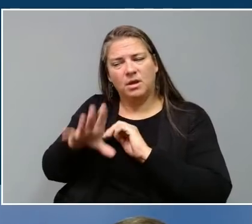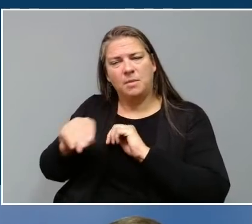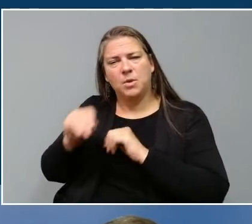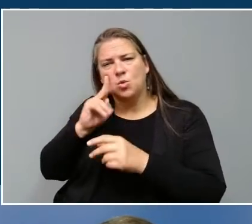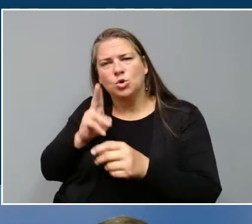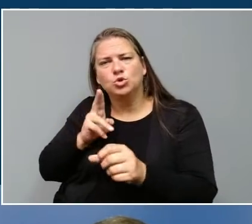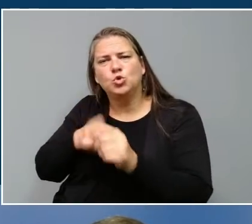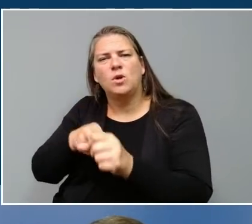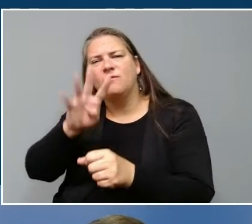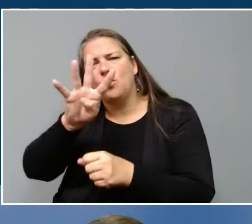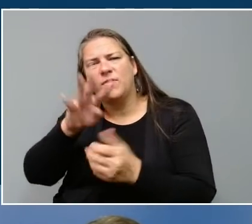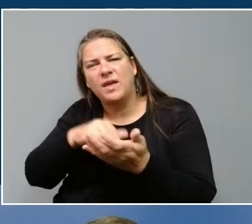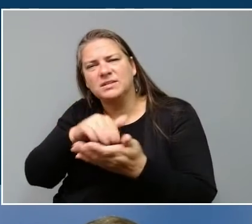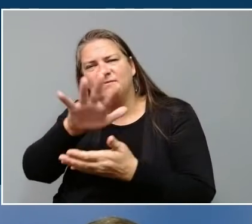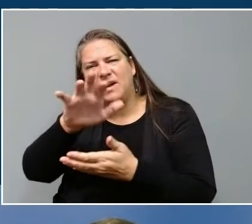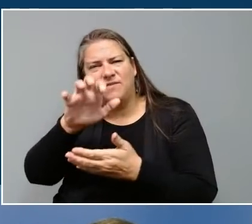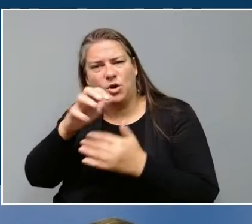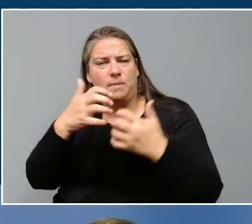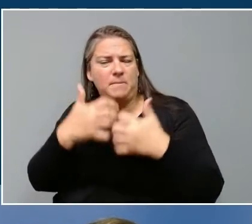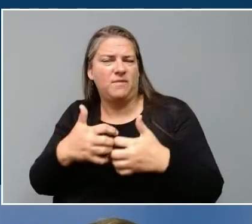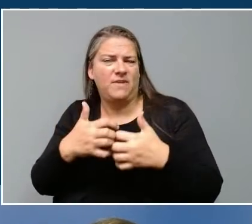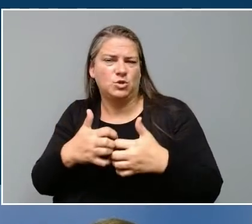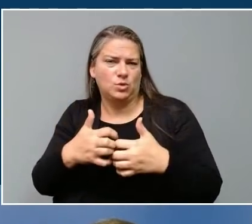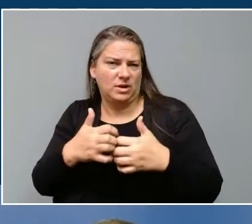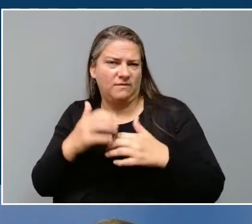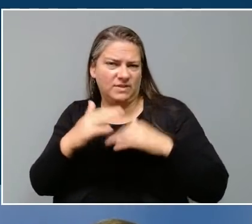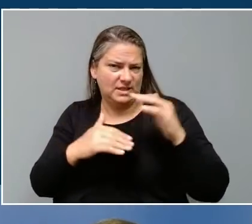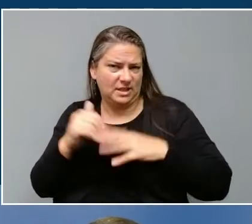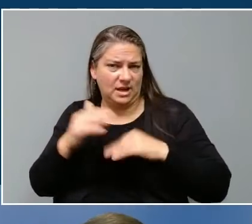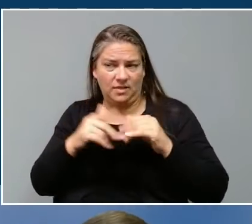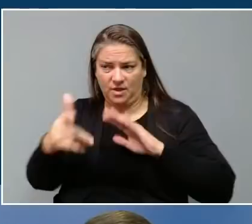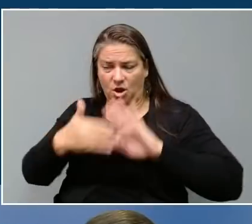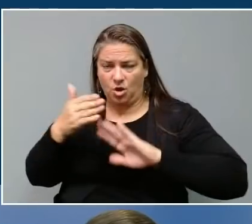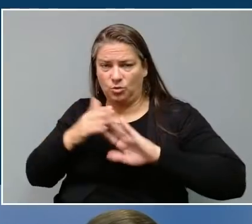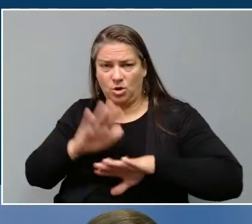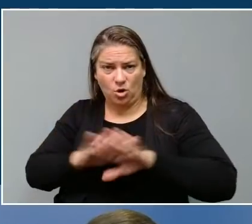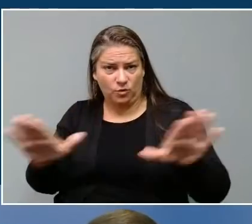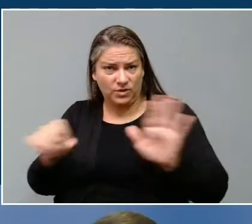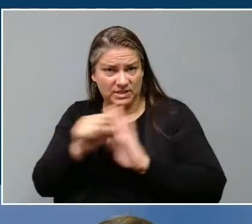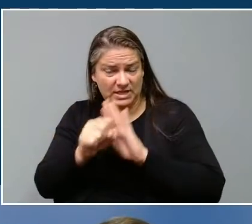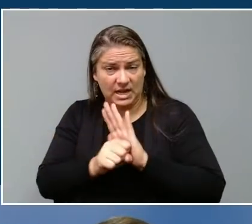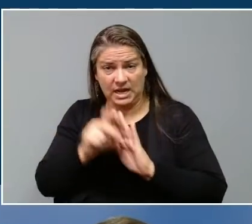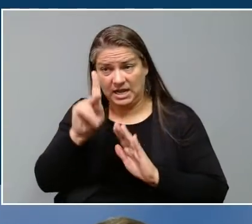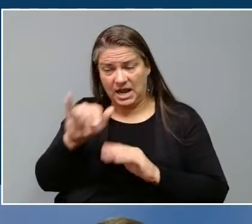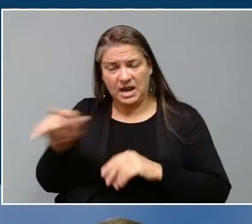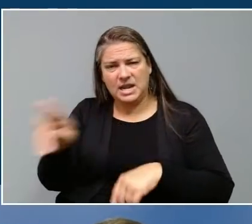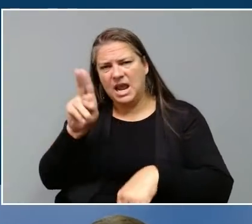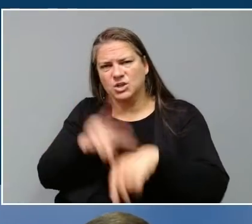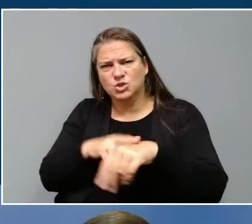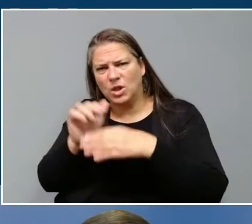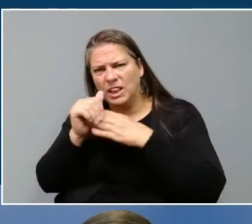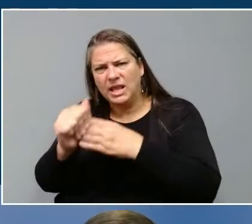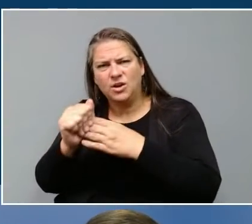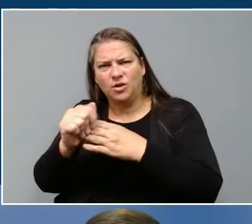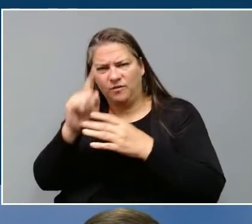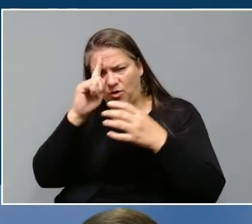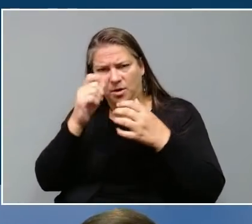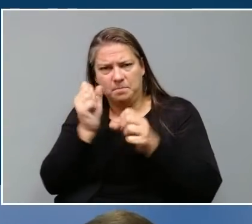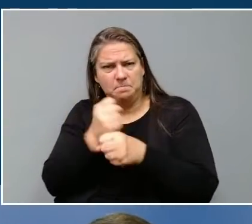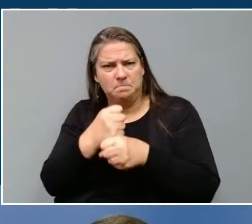4,500 manufacturing facilities operating statewide. Kentucky is a national leader in manufacturing, which employs